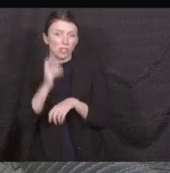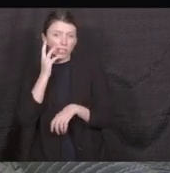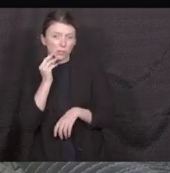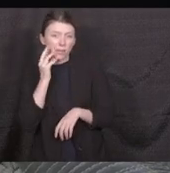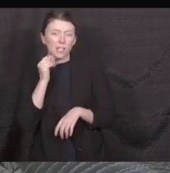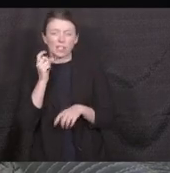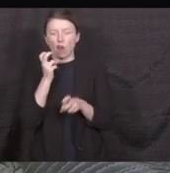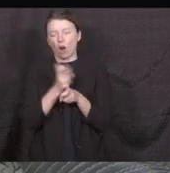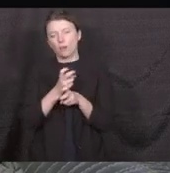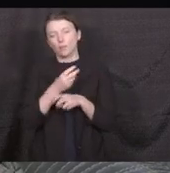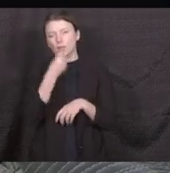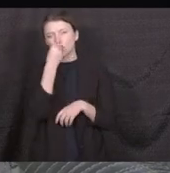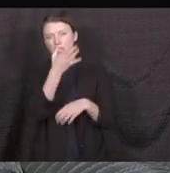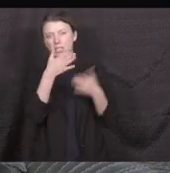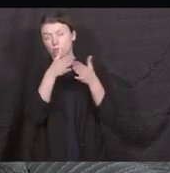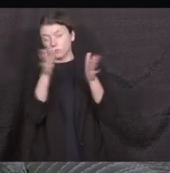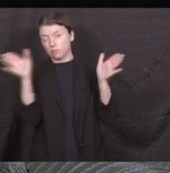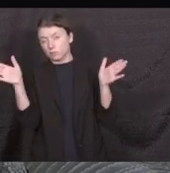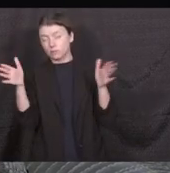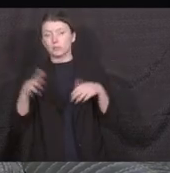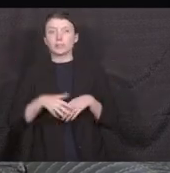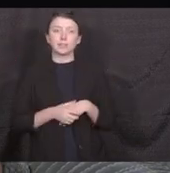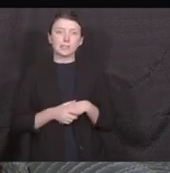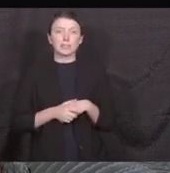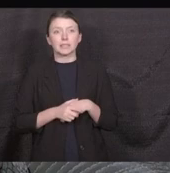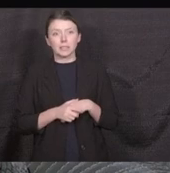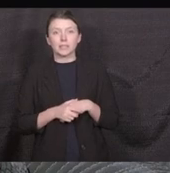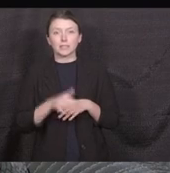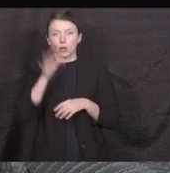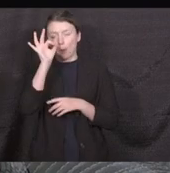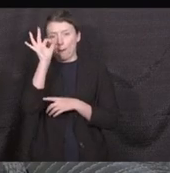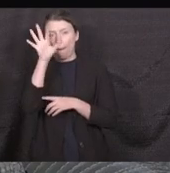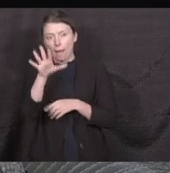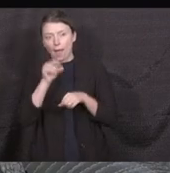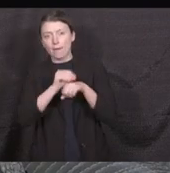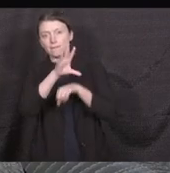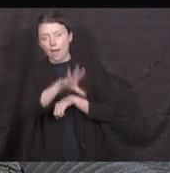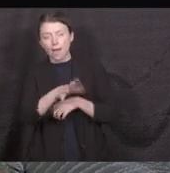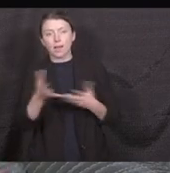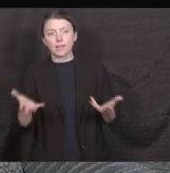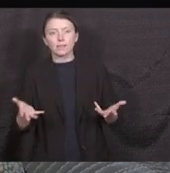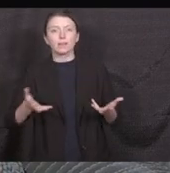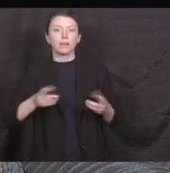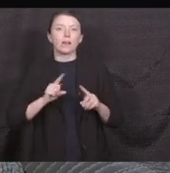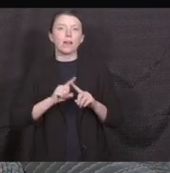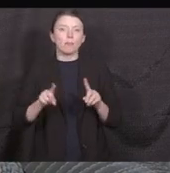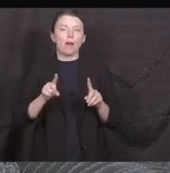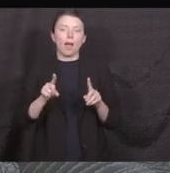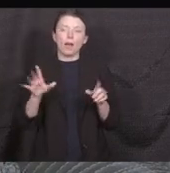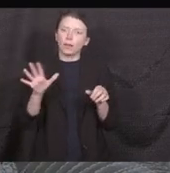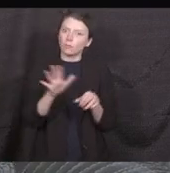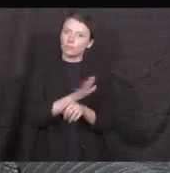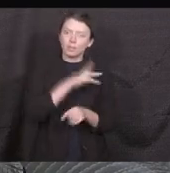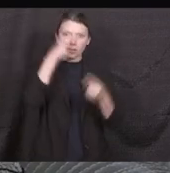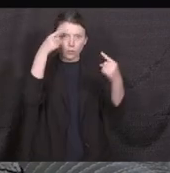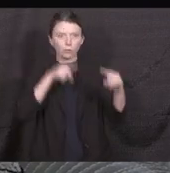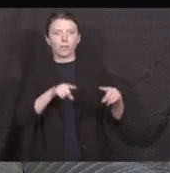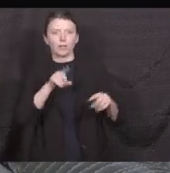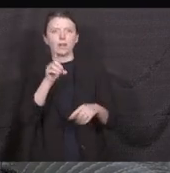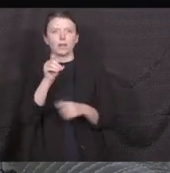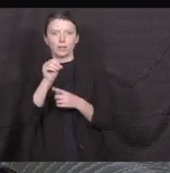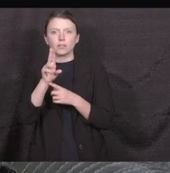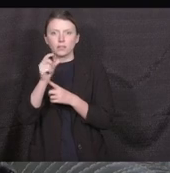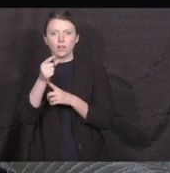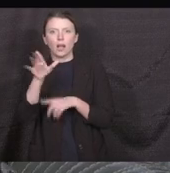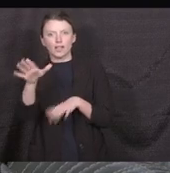a blanket sort of piece of advice, but I completely agree with what Doug said. If